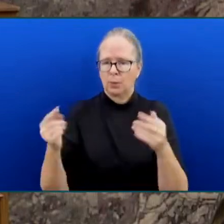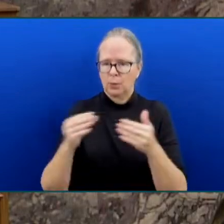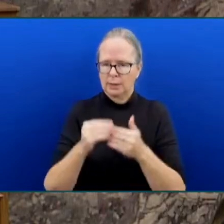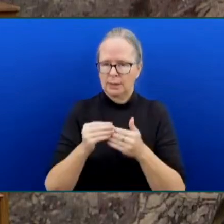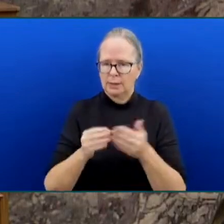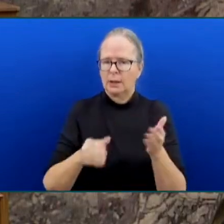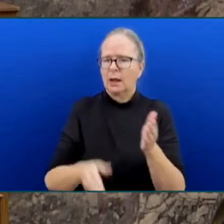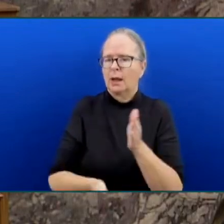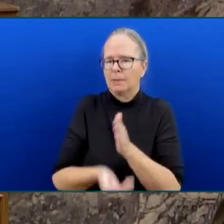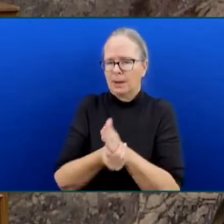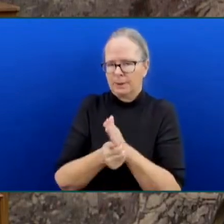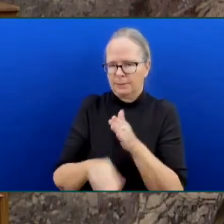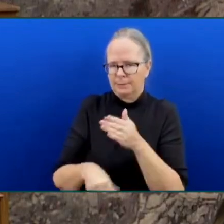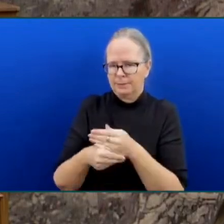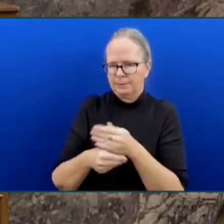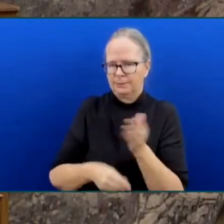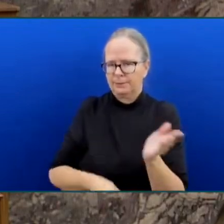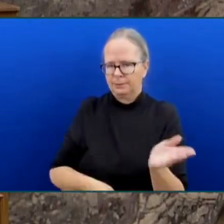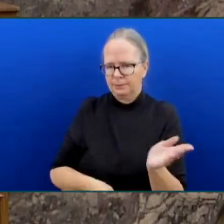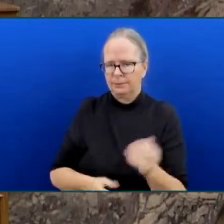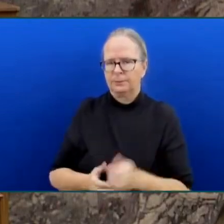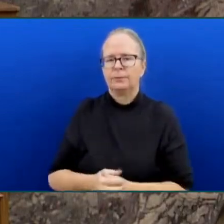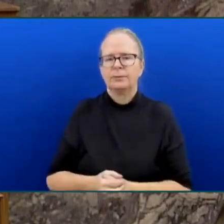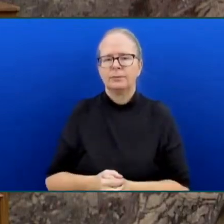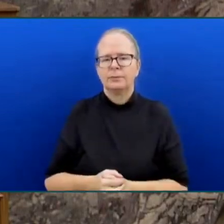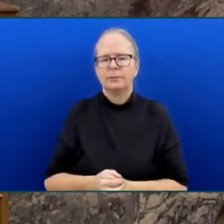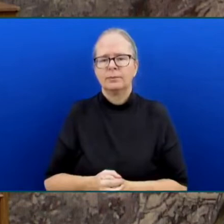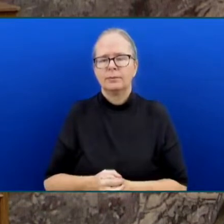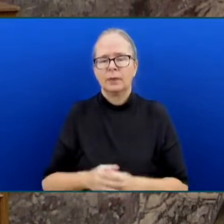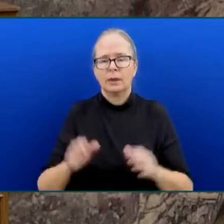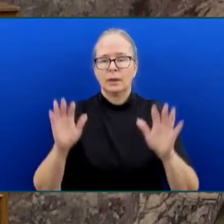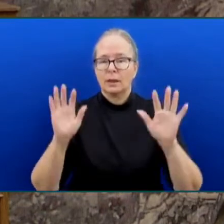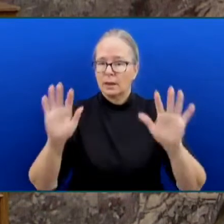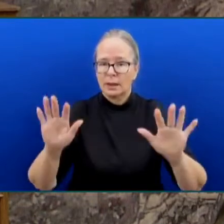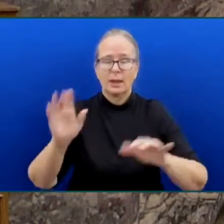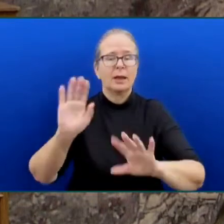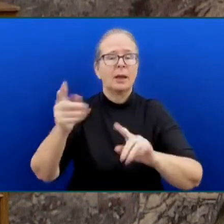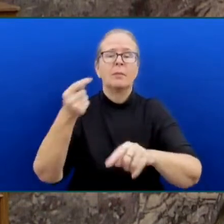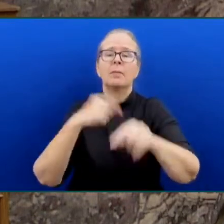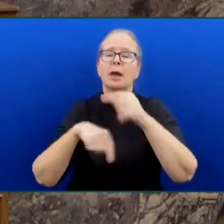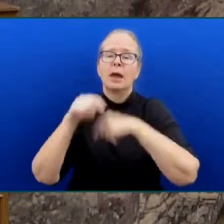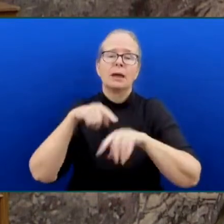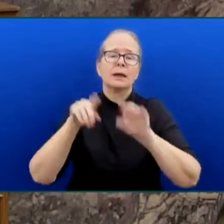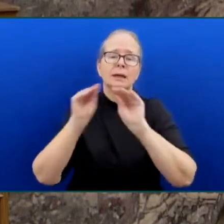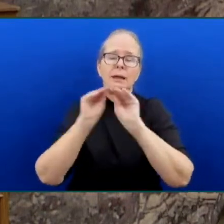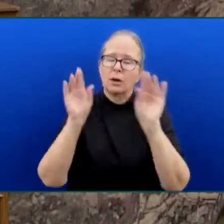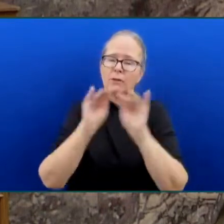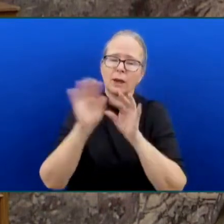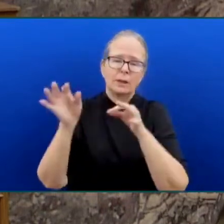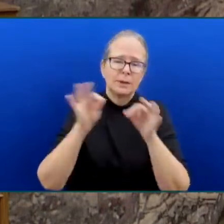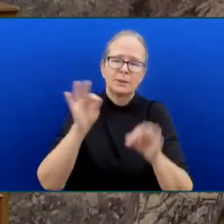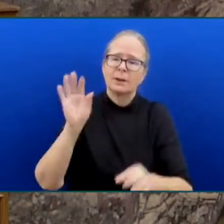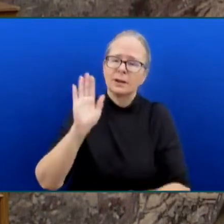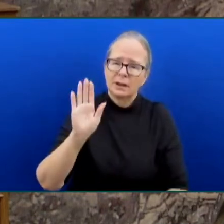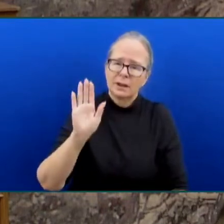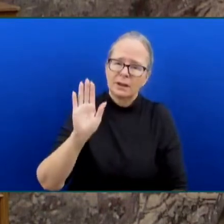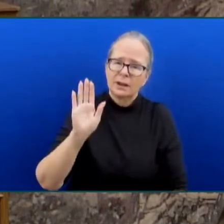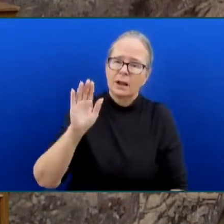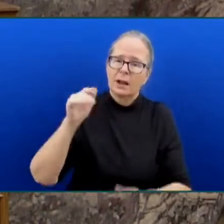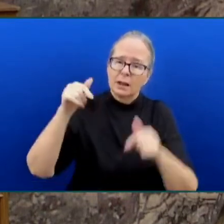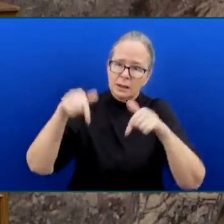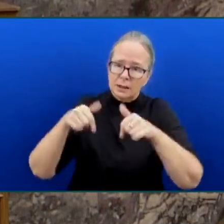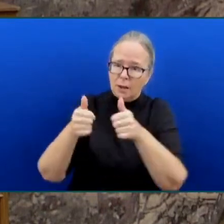Well, let's be really clear about something here, Mr. Speaker. It's this Premier who has flip-flopped on